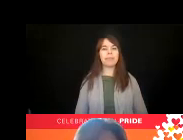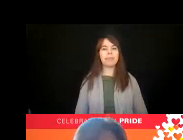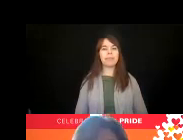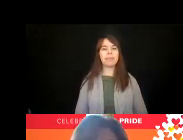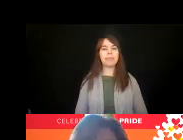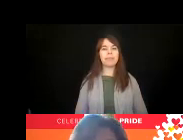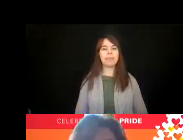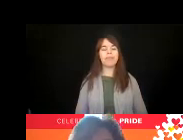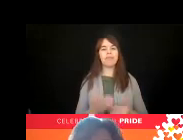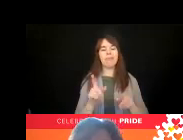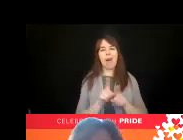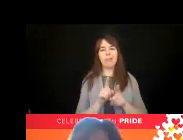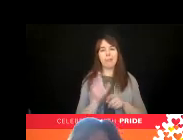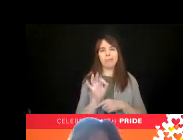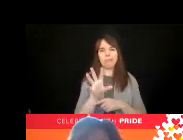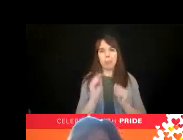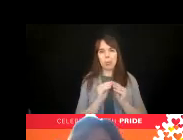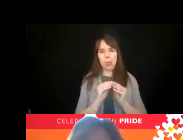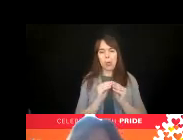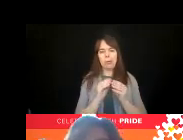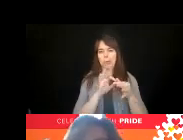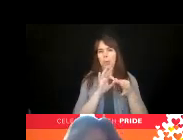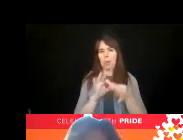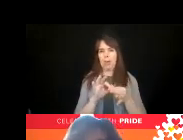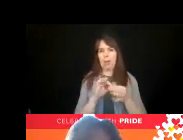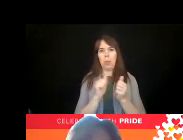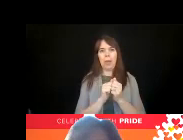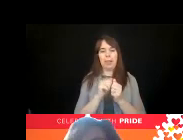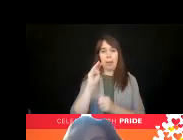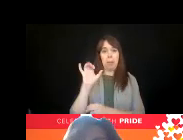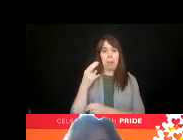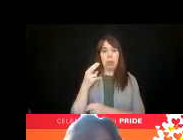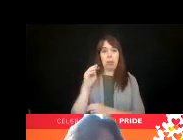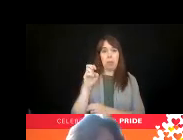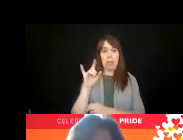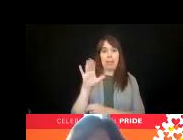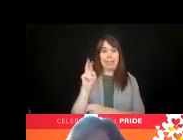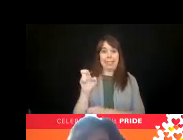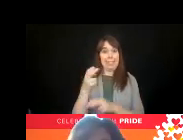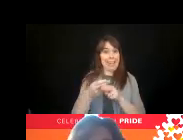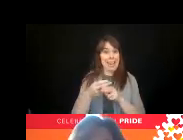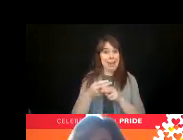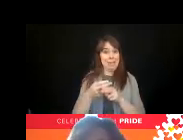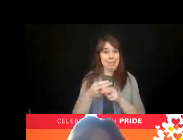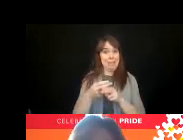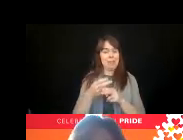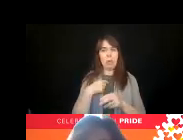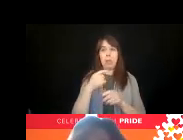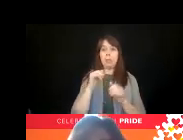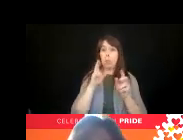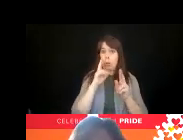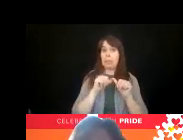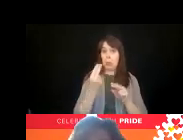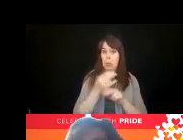Just a couple of other things around the Michigan Medicine name. We are continuing to use that